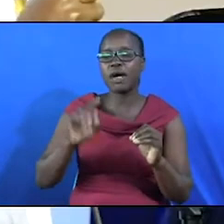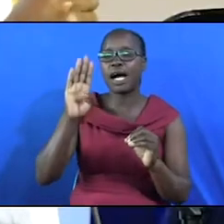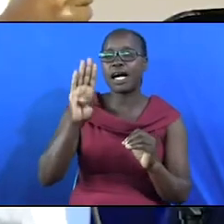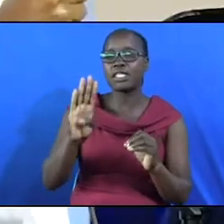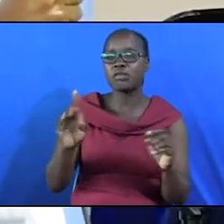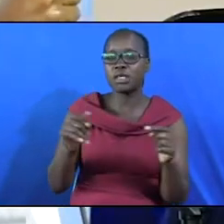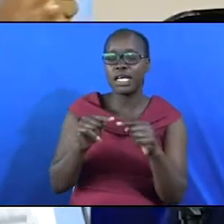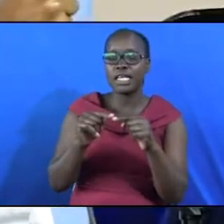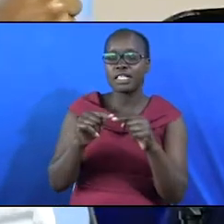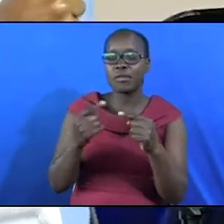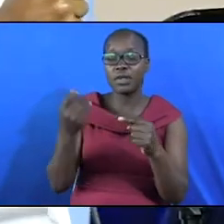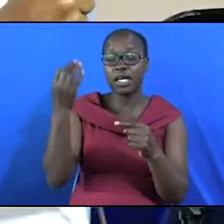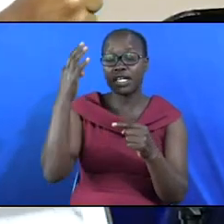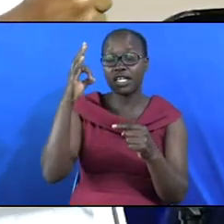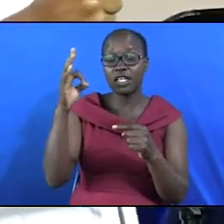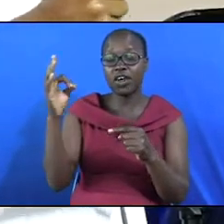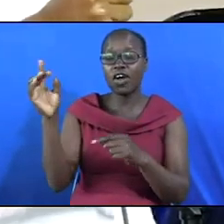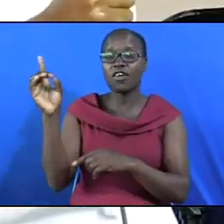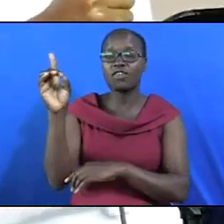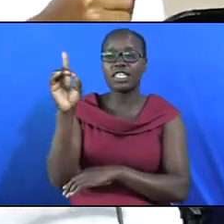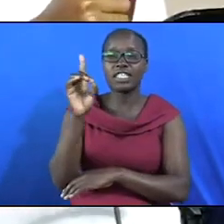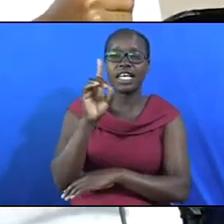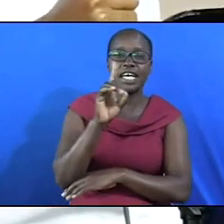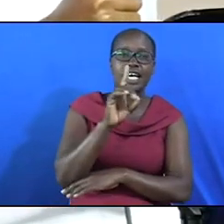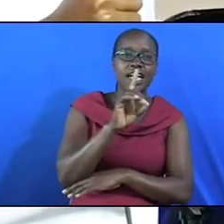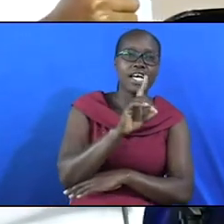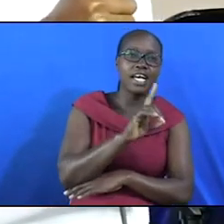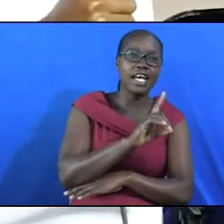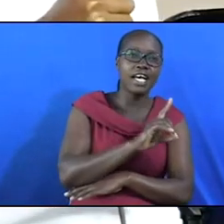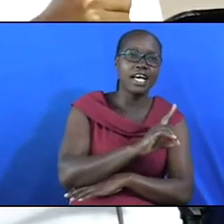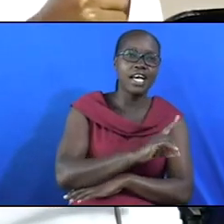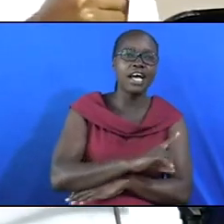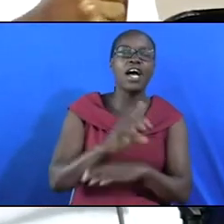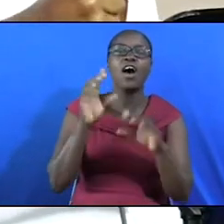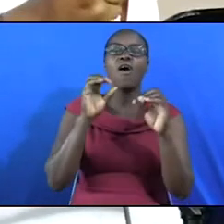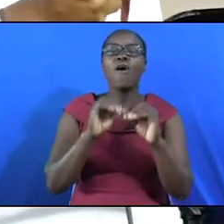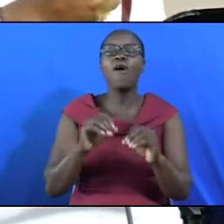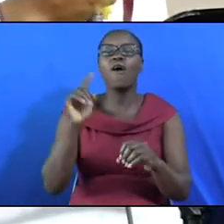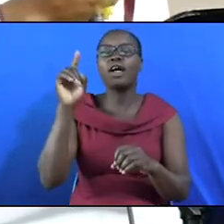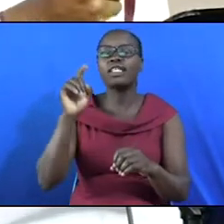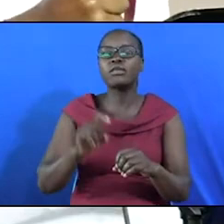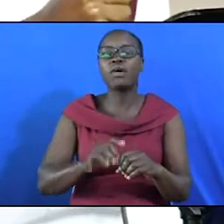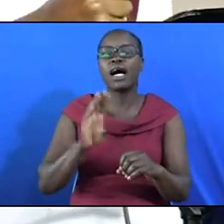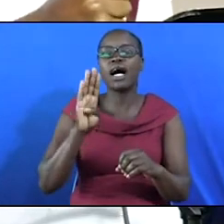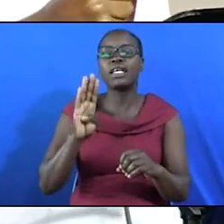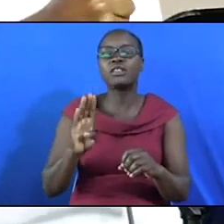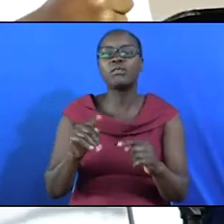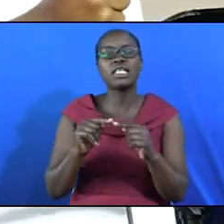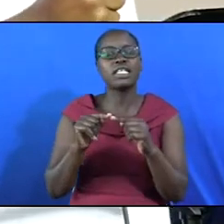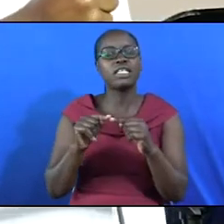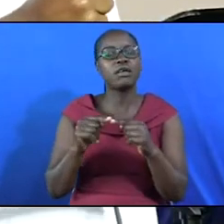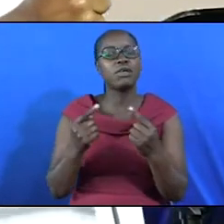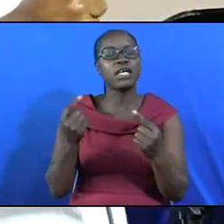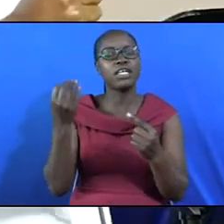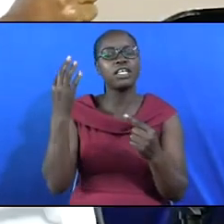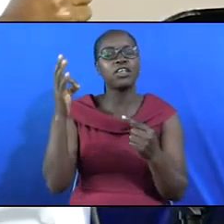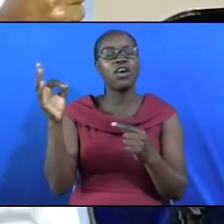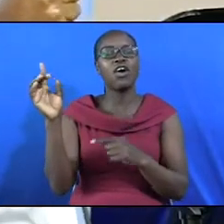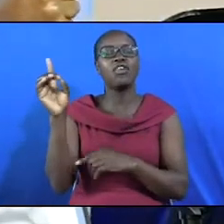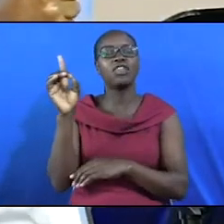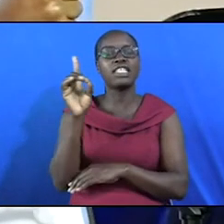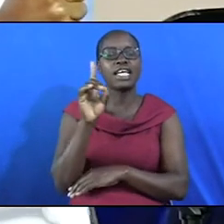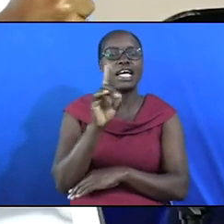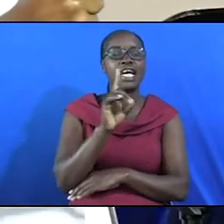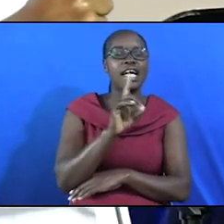Oh, it must be the breaking of the day. Oh, it must be the